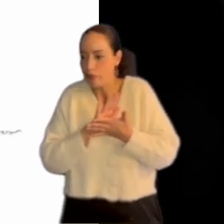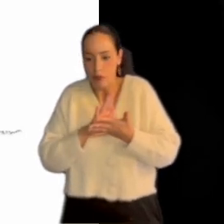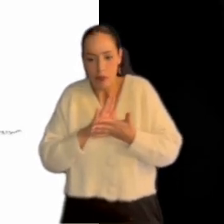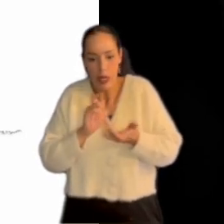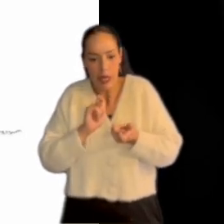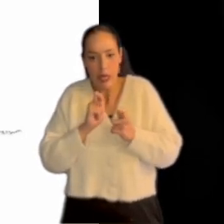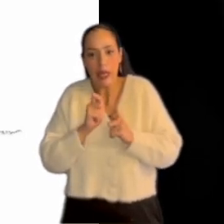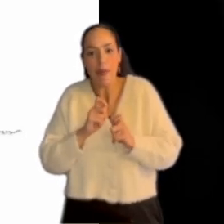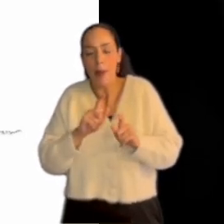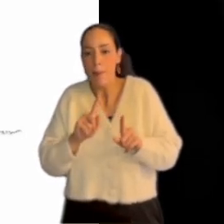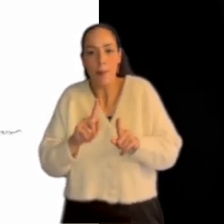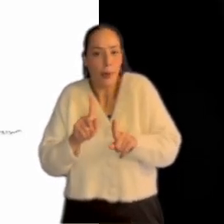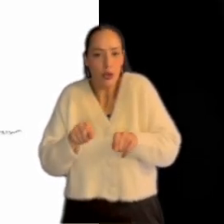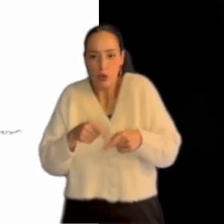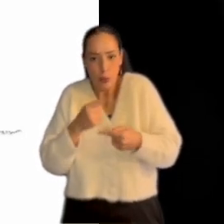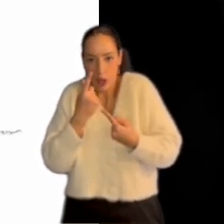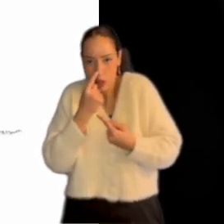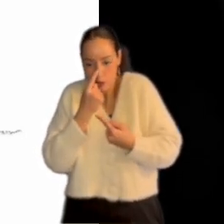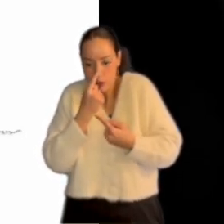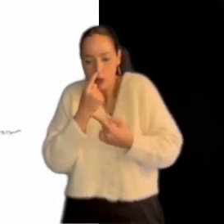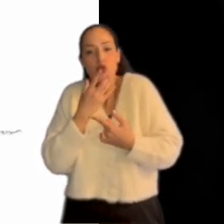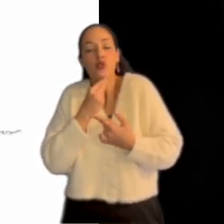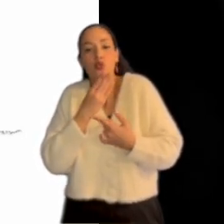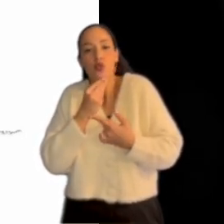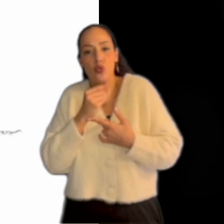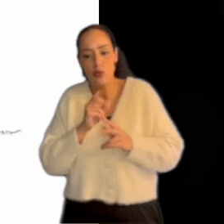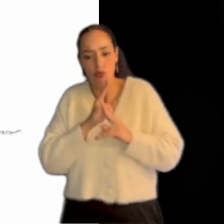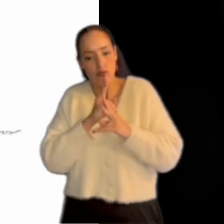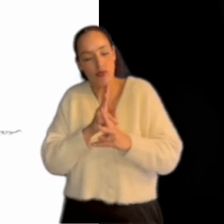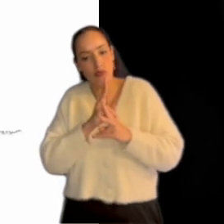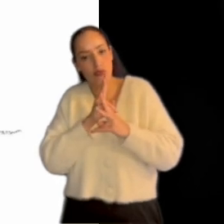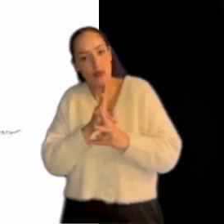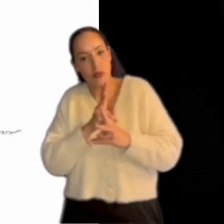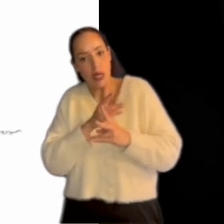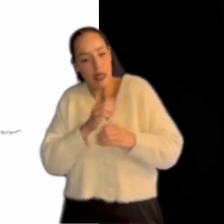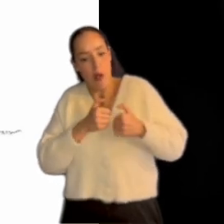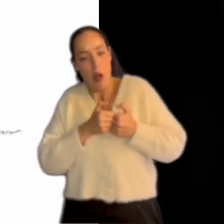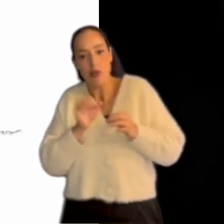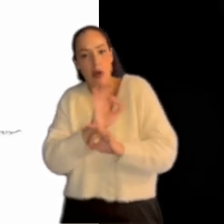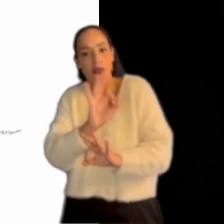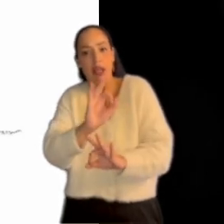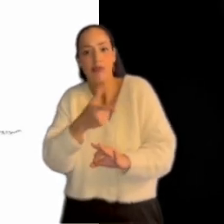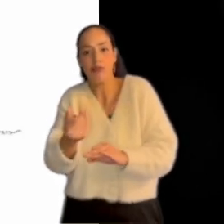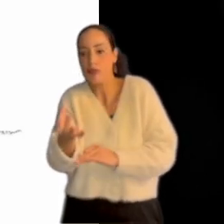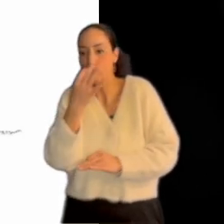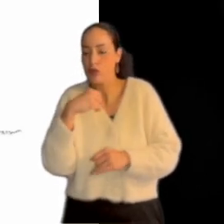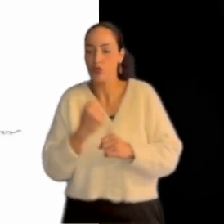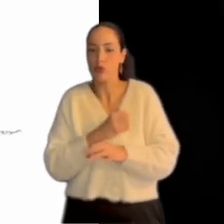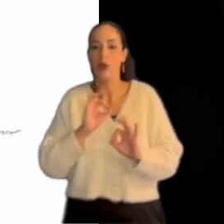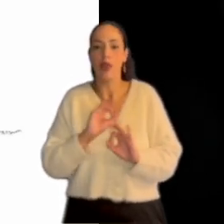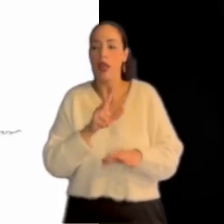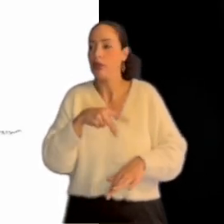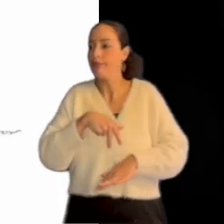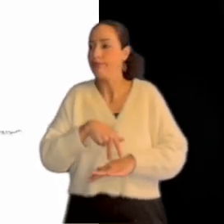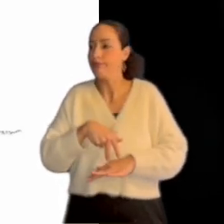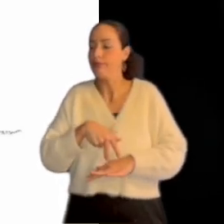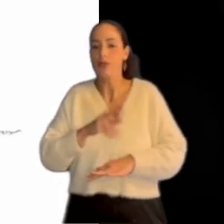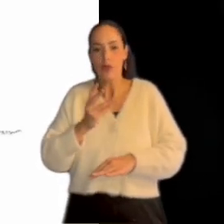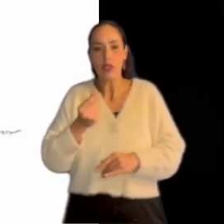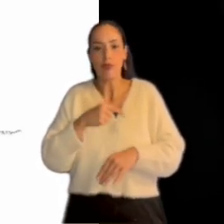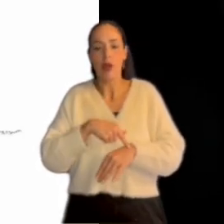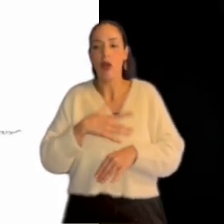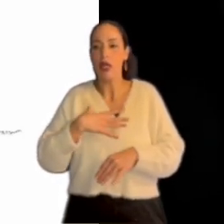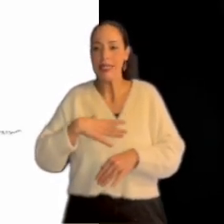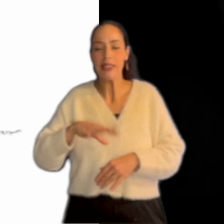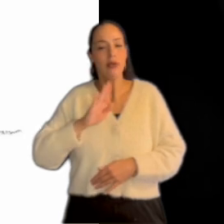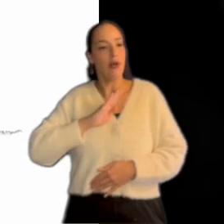who was asked only to do nothing. For a while this offered the respite that I was looking for. But after a few months I found that I could not